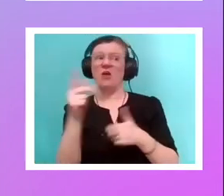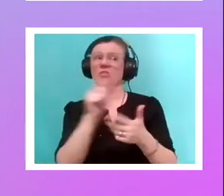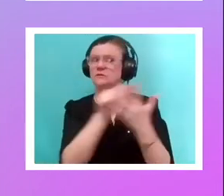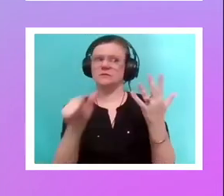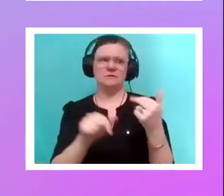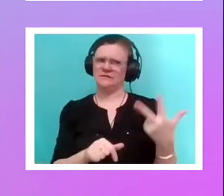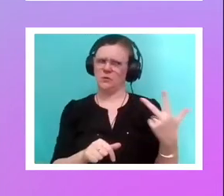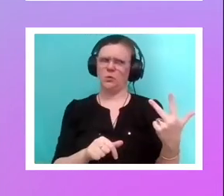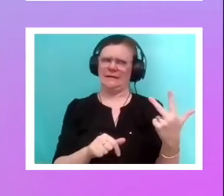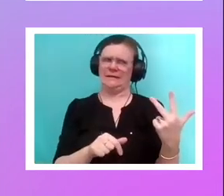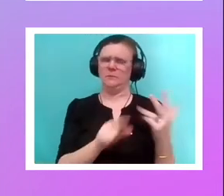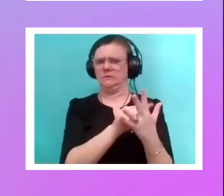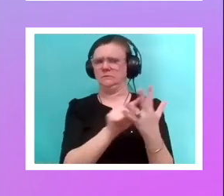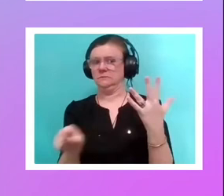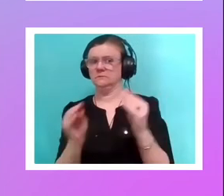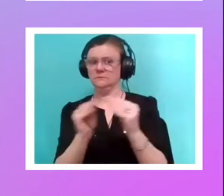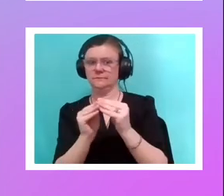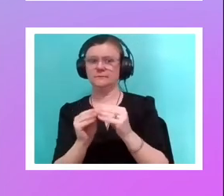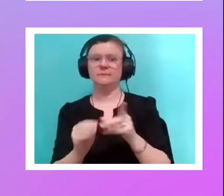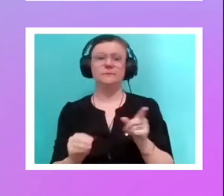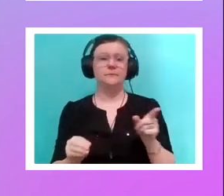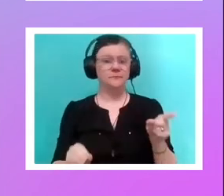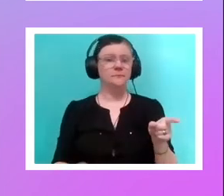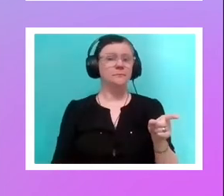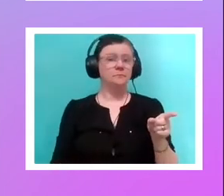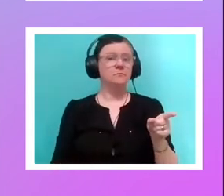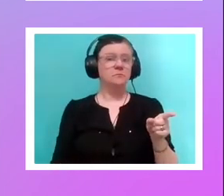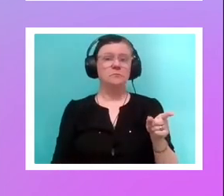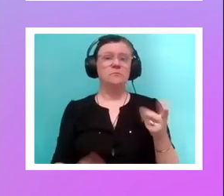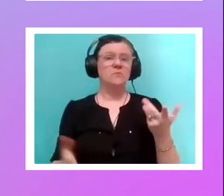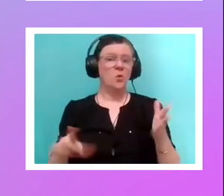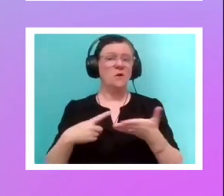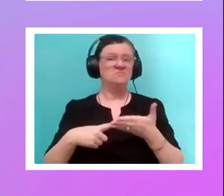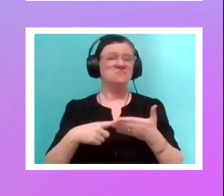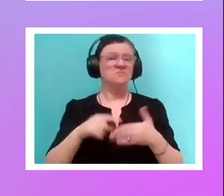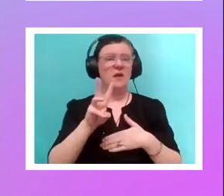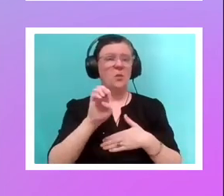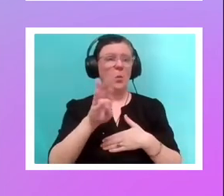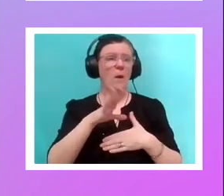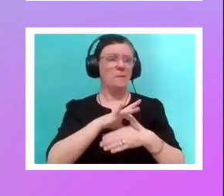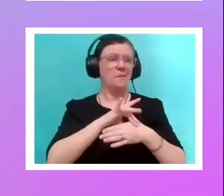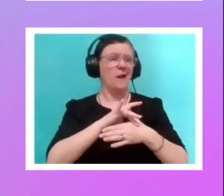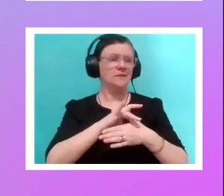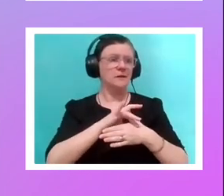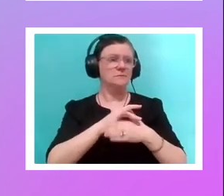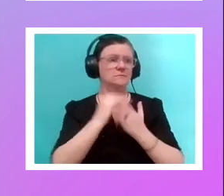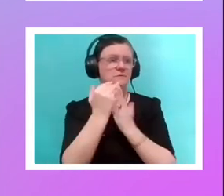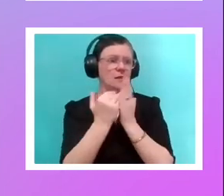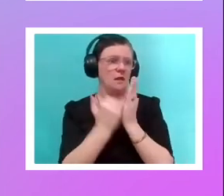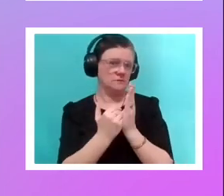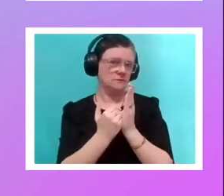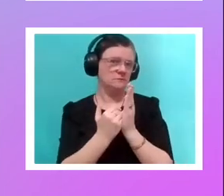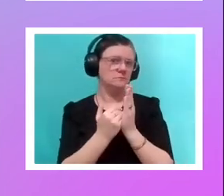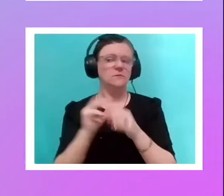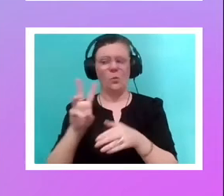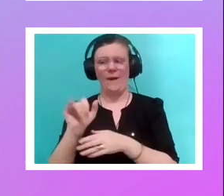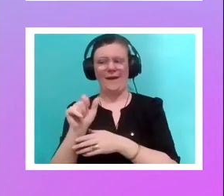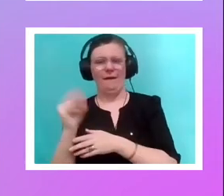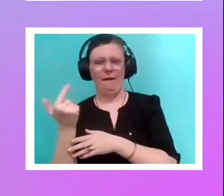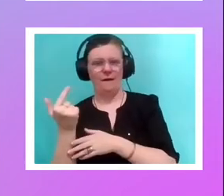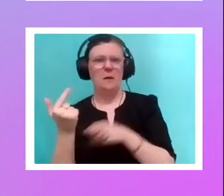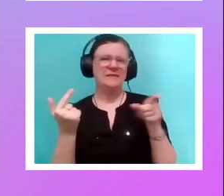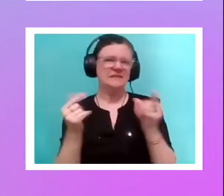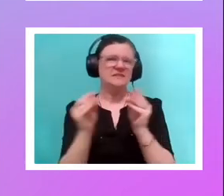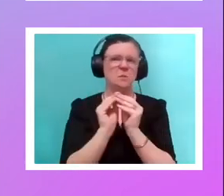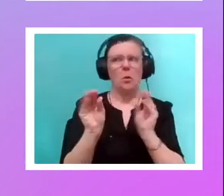available. Many of these things are actually already covered in the Web Content Accessibility Guidelines, WCAG, but they are explained